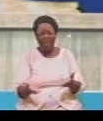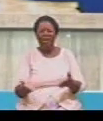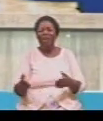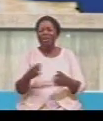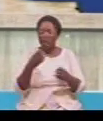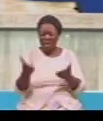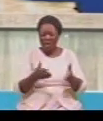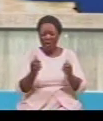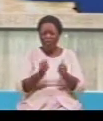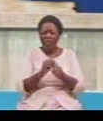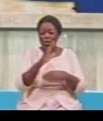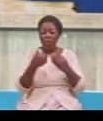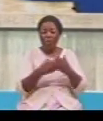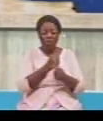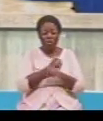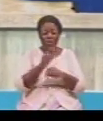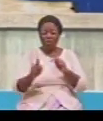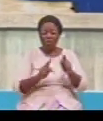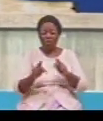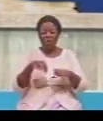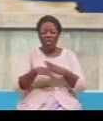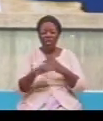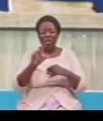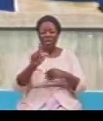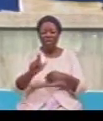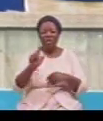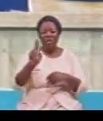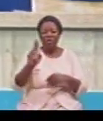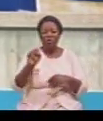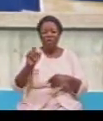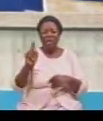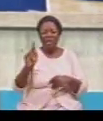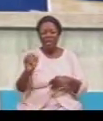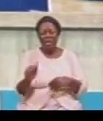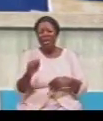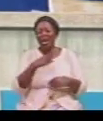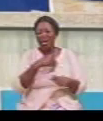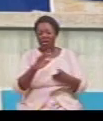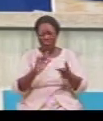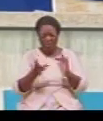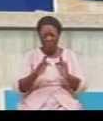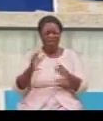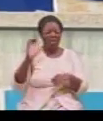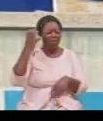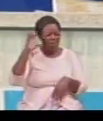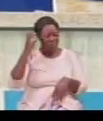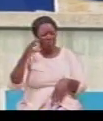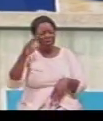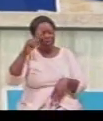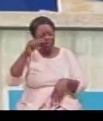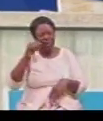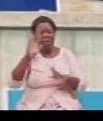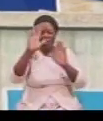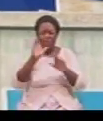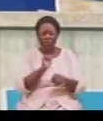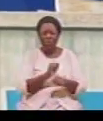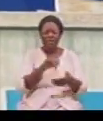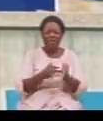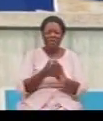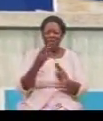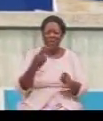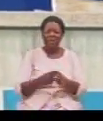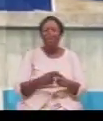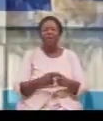your beloved people in Lusaka and online, radio, television, miracle